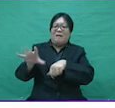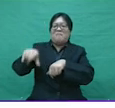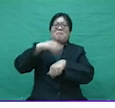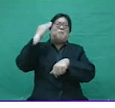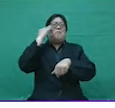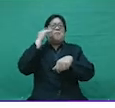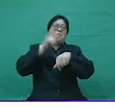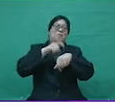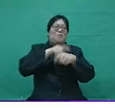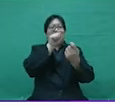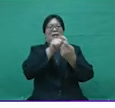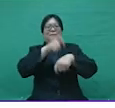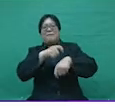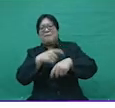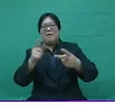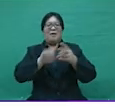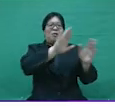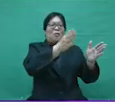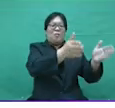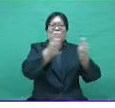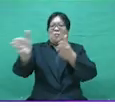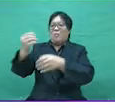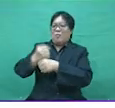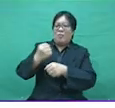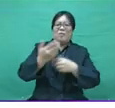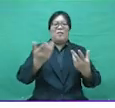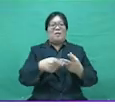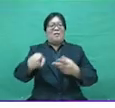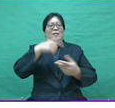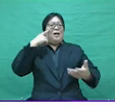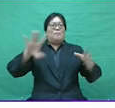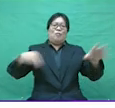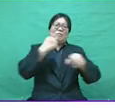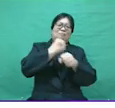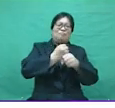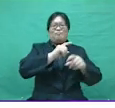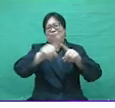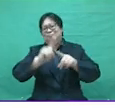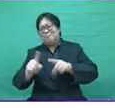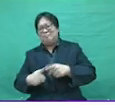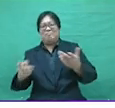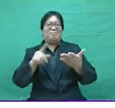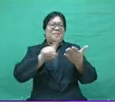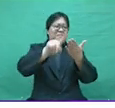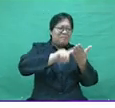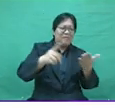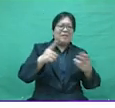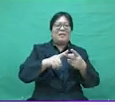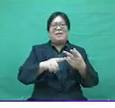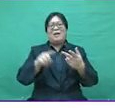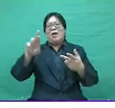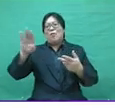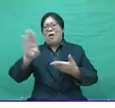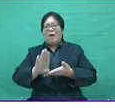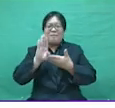their specific area, and they are doing the contribution bills or looking for